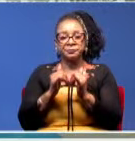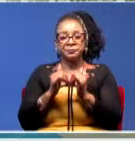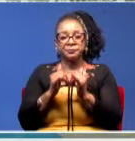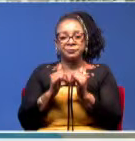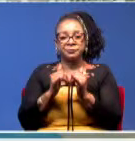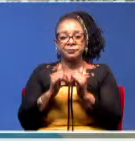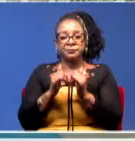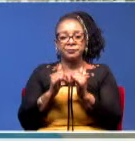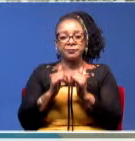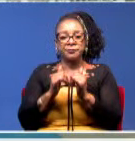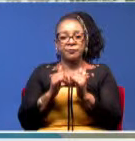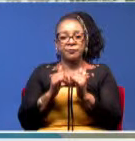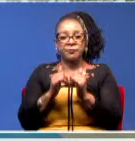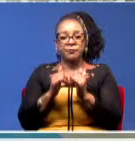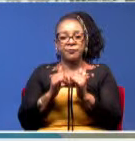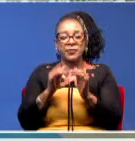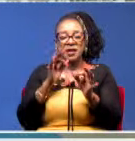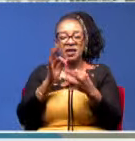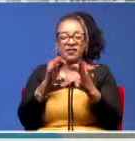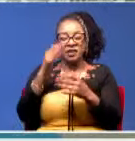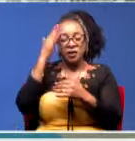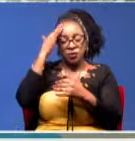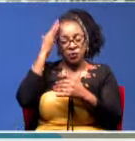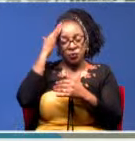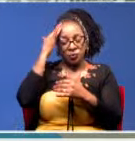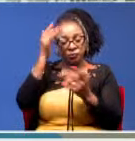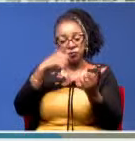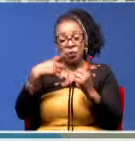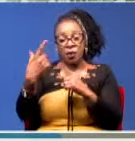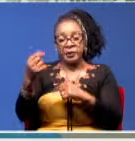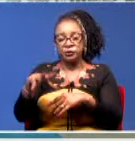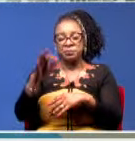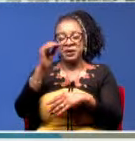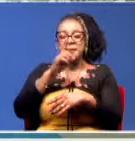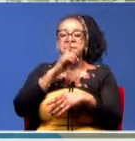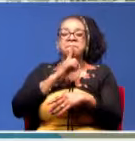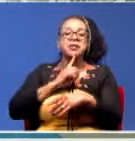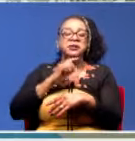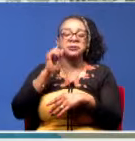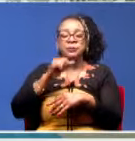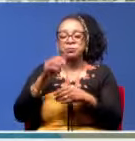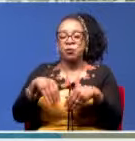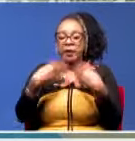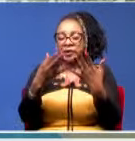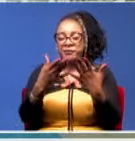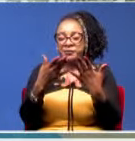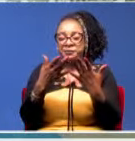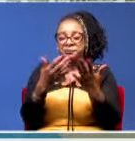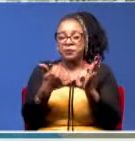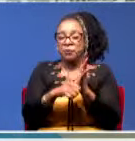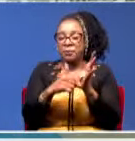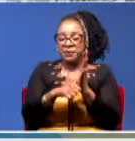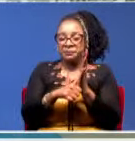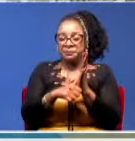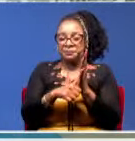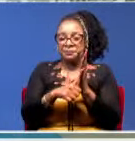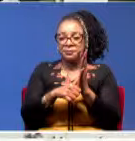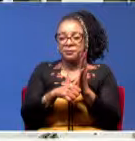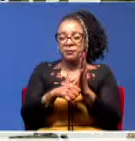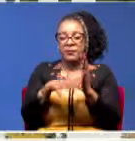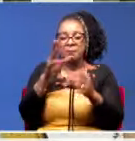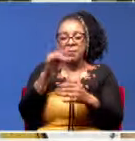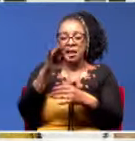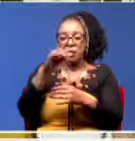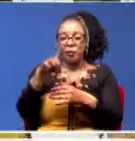Had he known that going to fetch beans from his mother's stall for lunch would land him in police custody for 42 hours, Michael